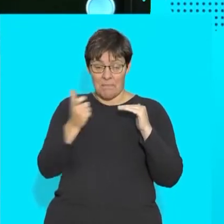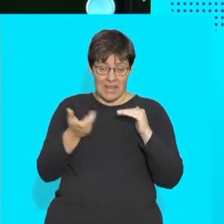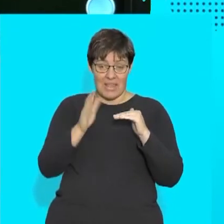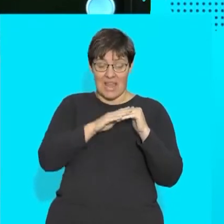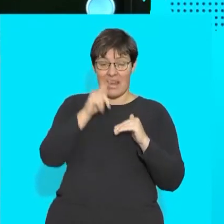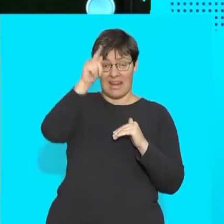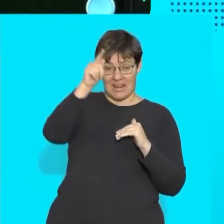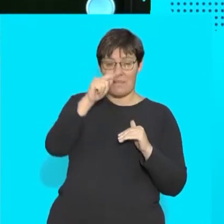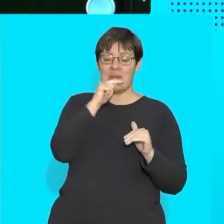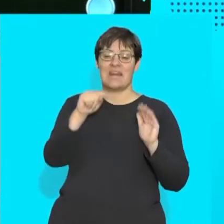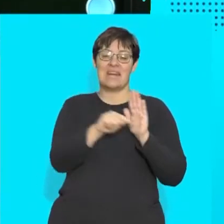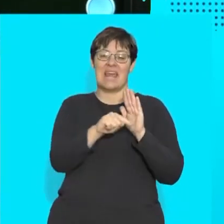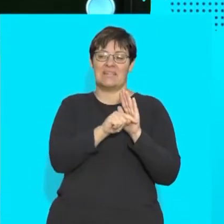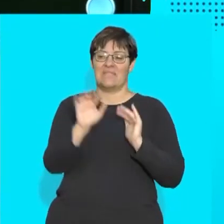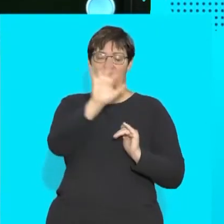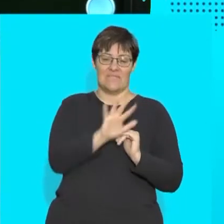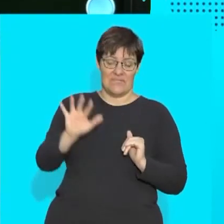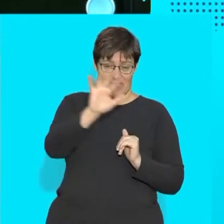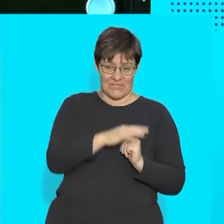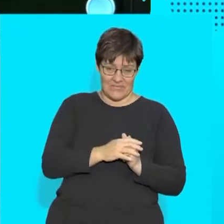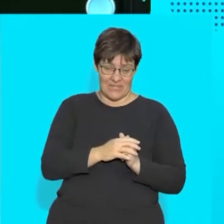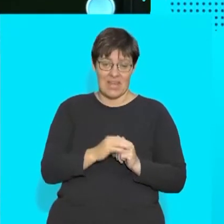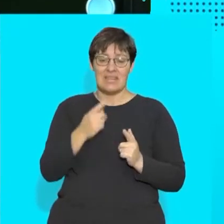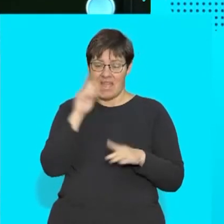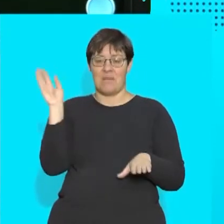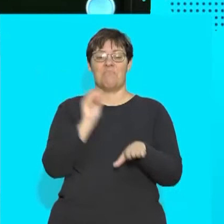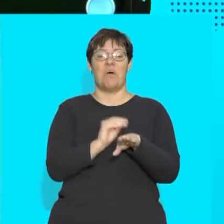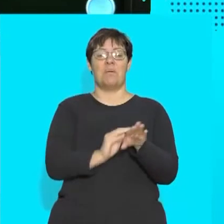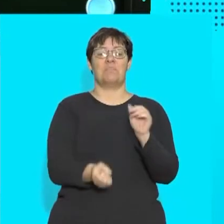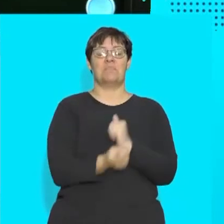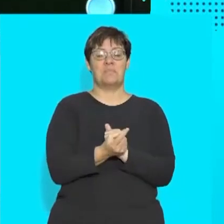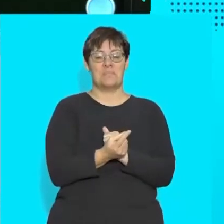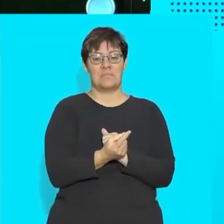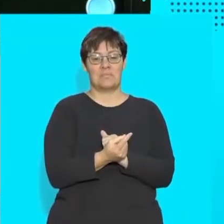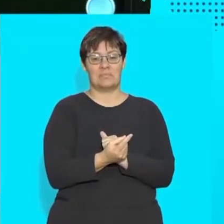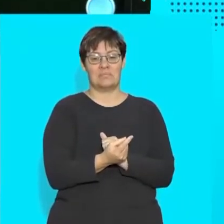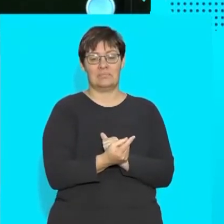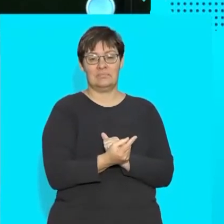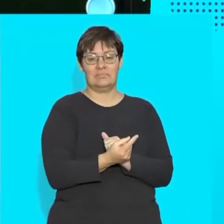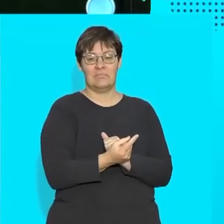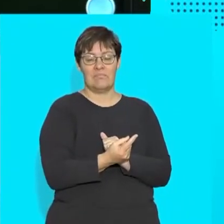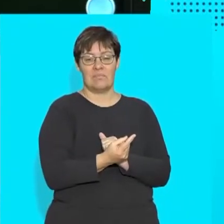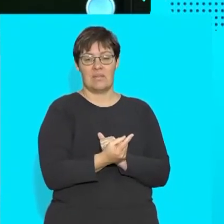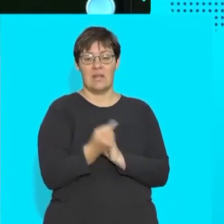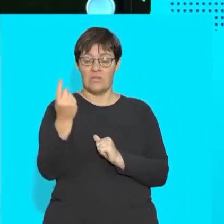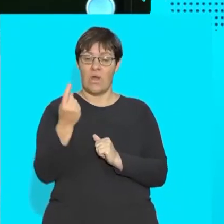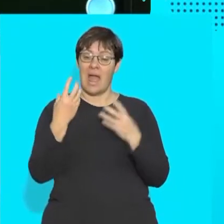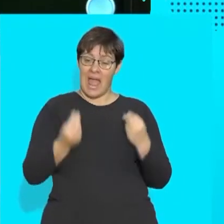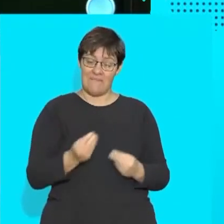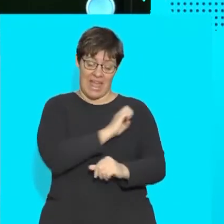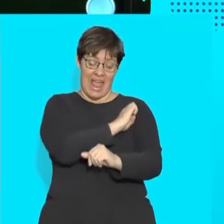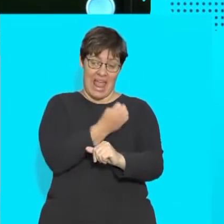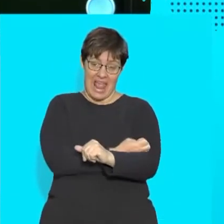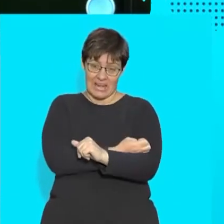with a negative somewhere here. And it becomes a problem because for my electrons to have energy,